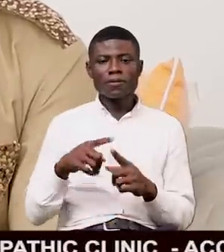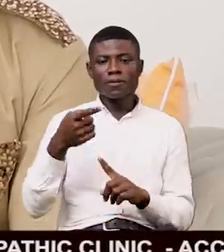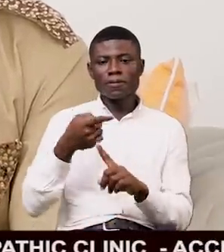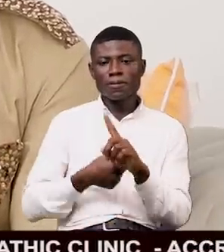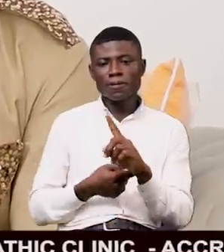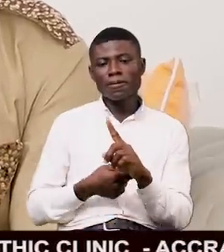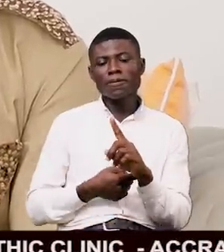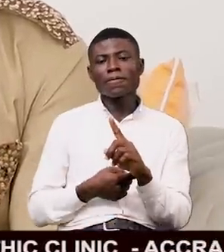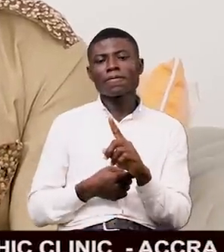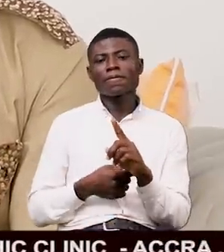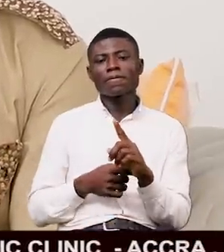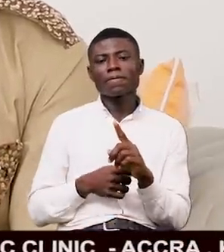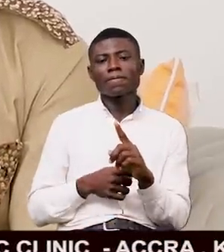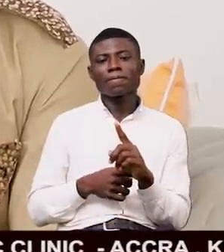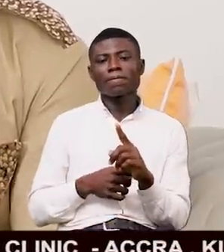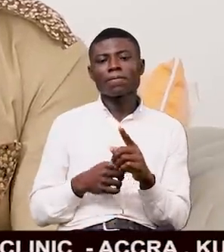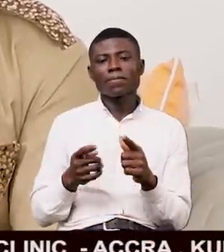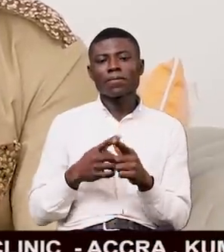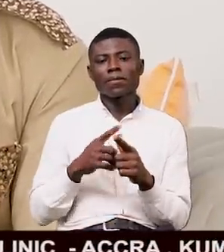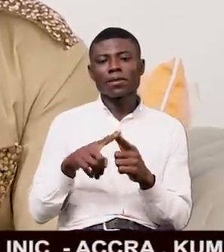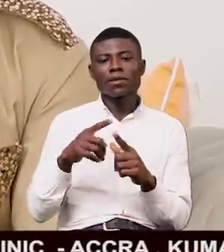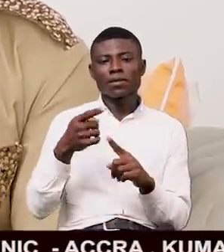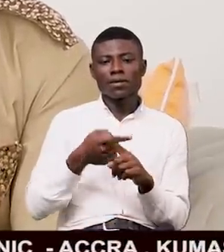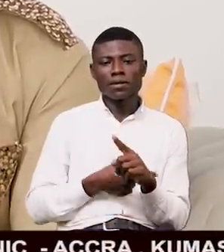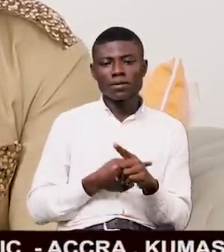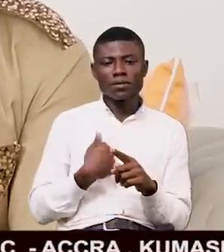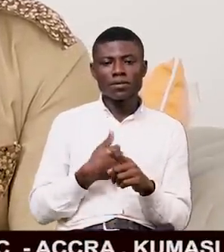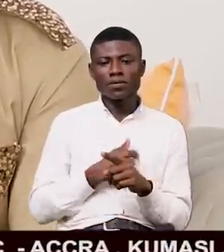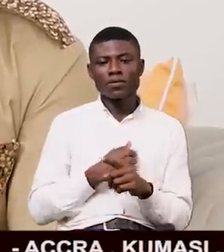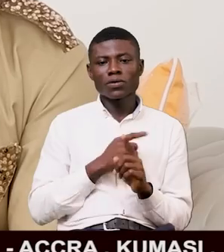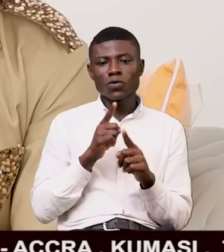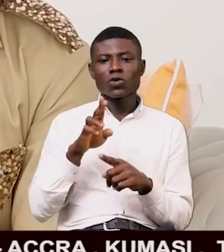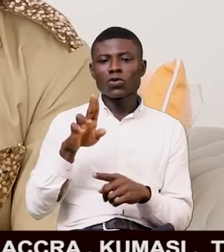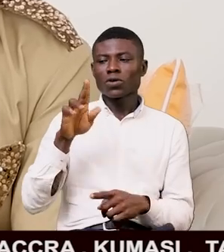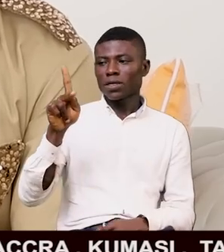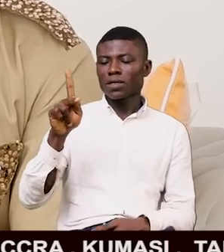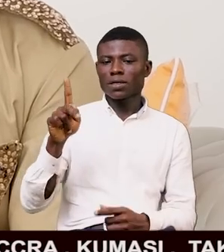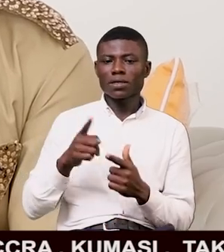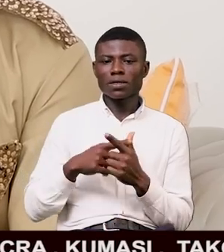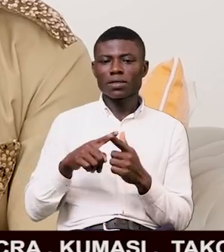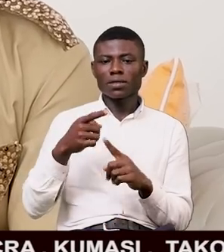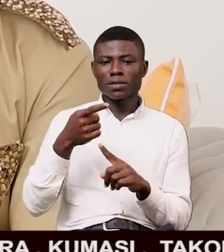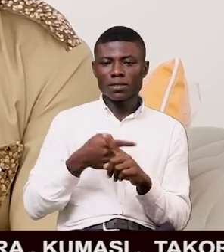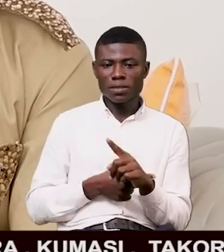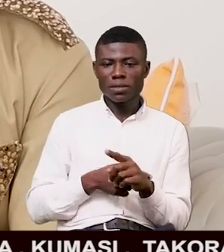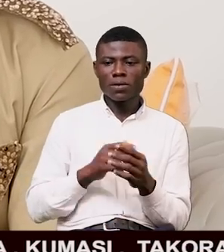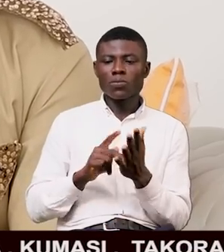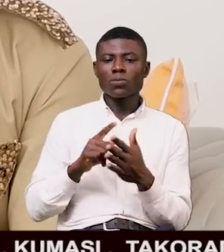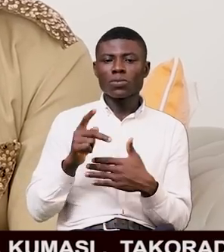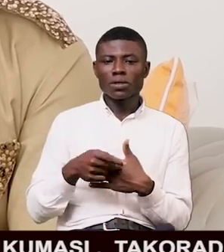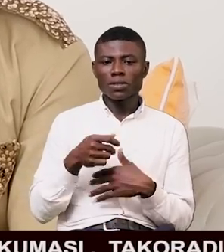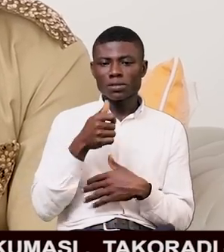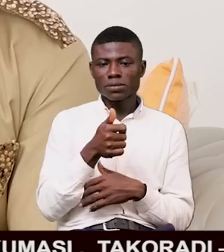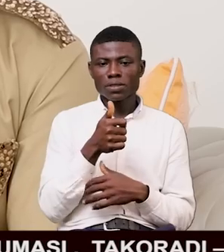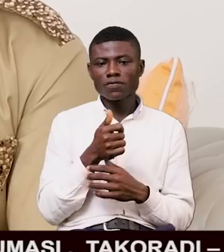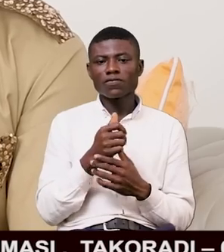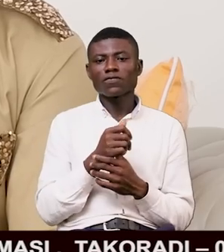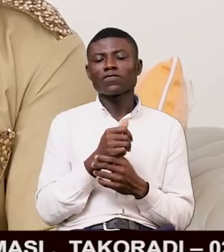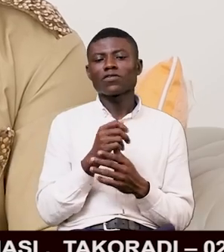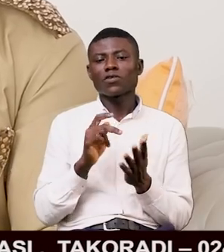dia I think say ye fi oman mu ha ye ko UK okay ha the concert a ono